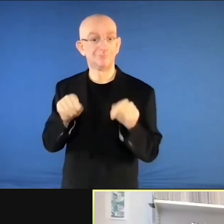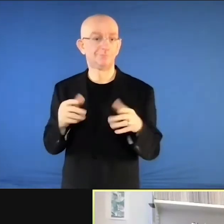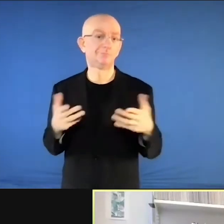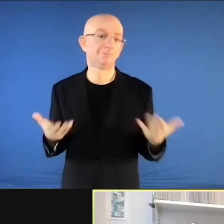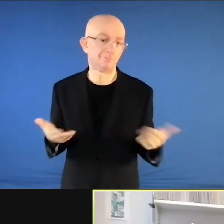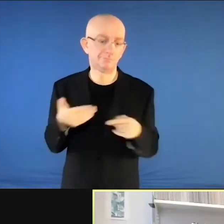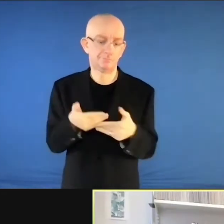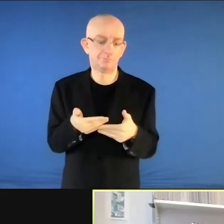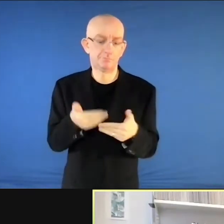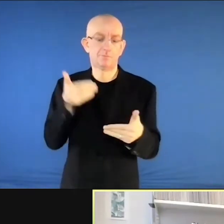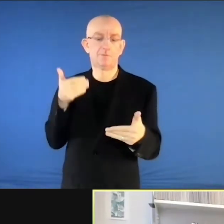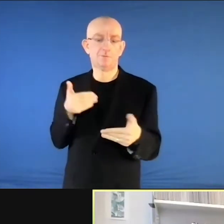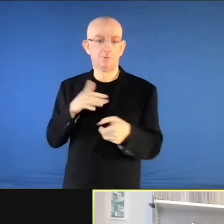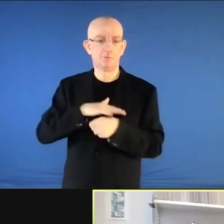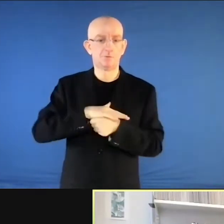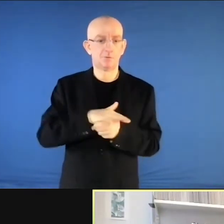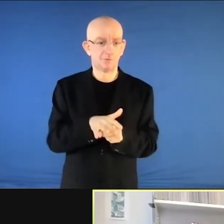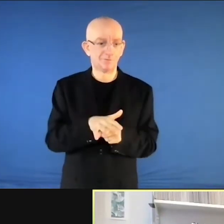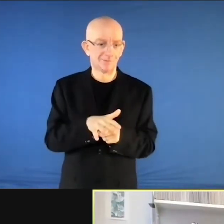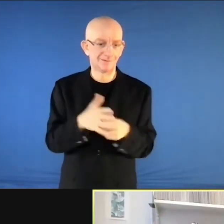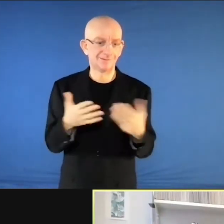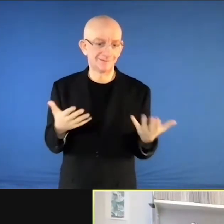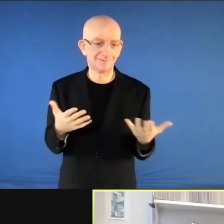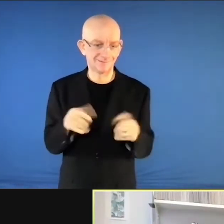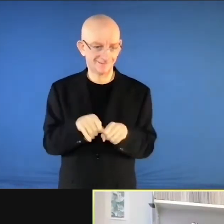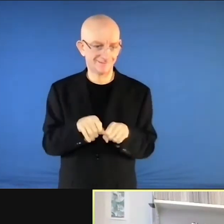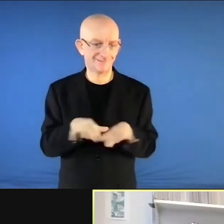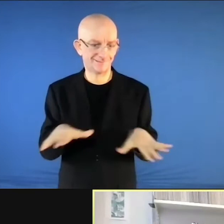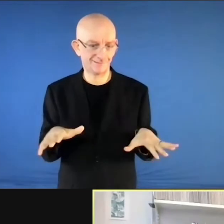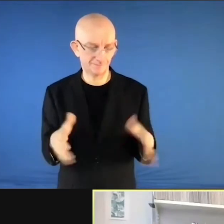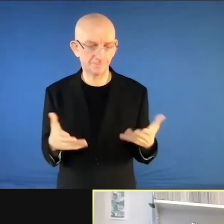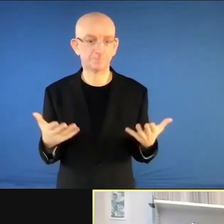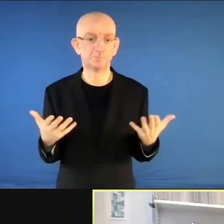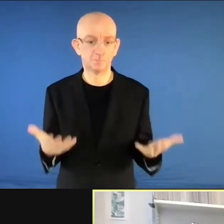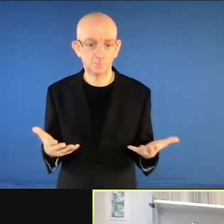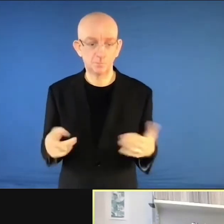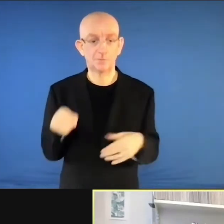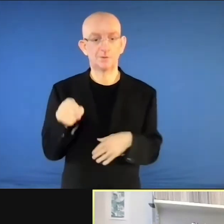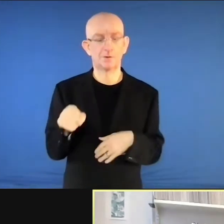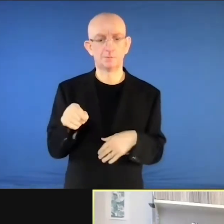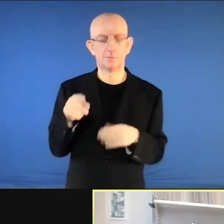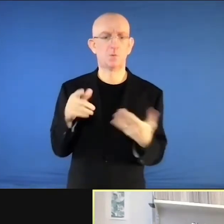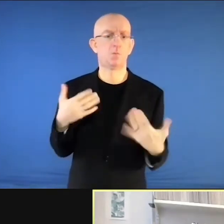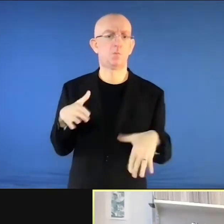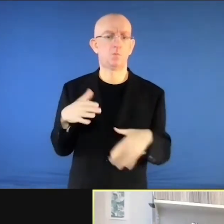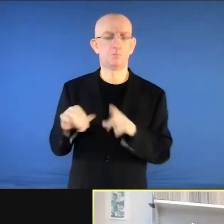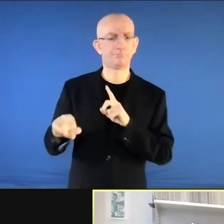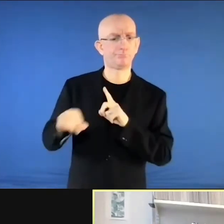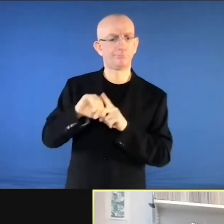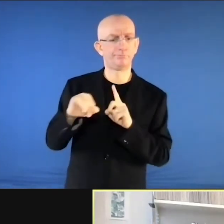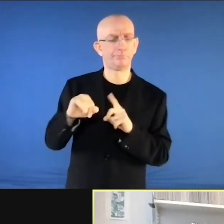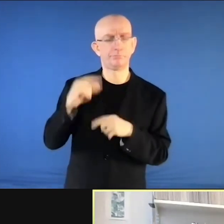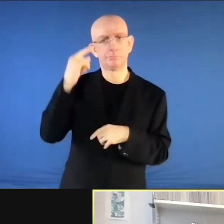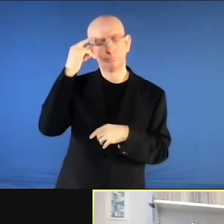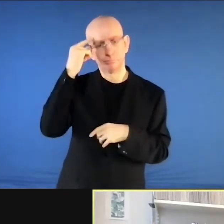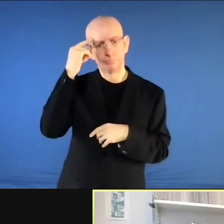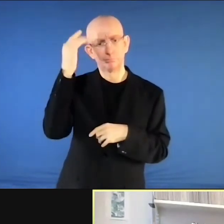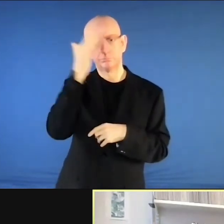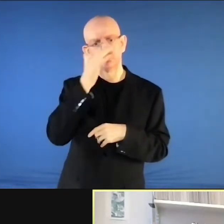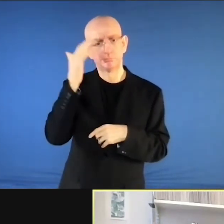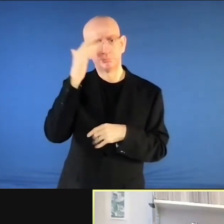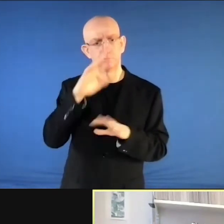that teaches you so much about respect, about